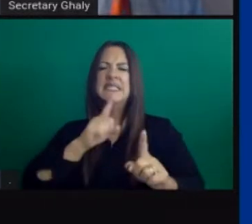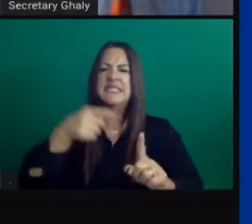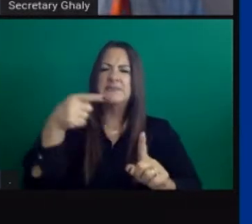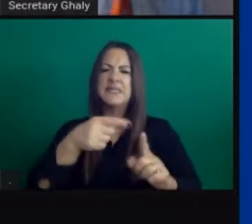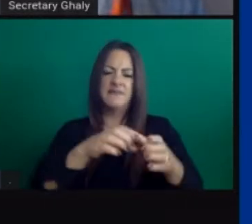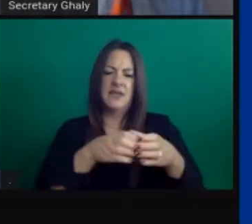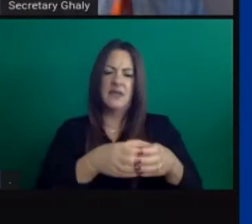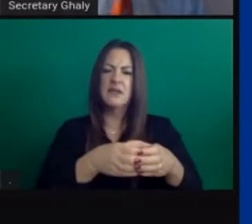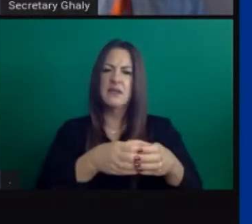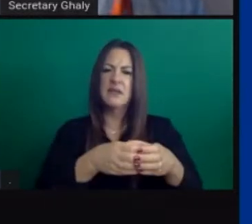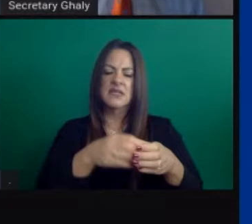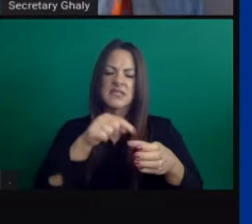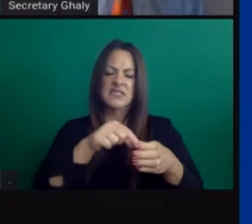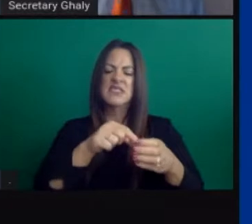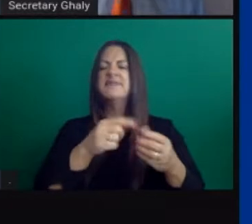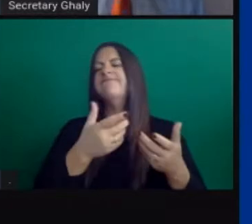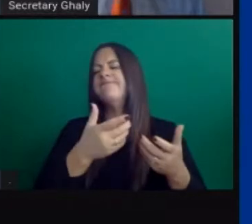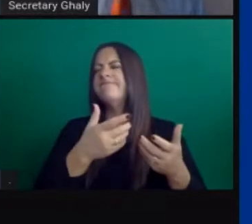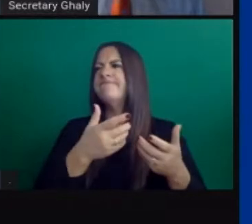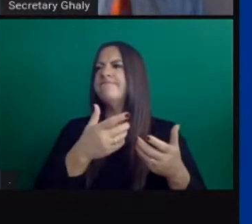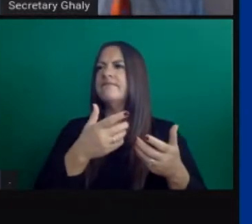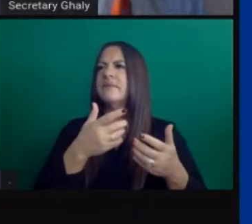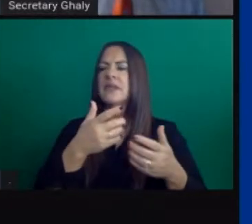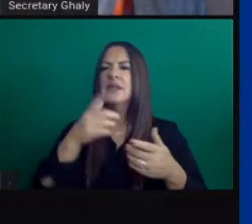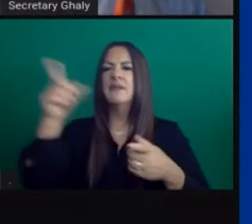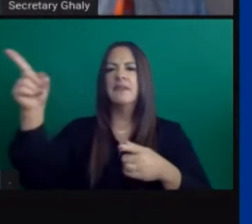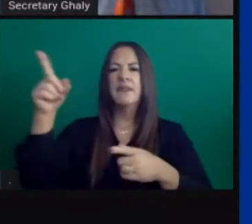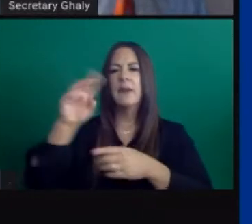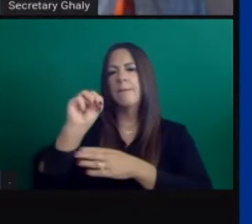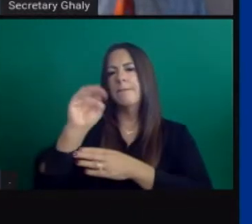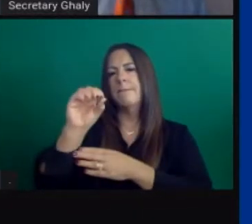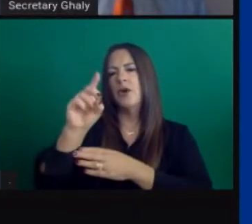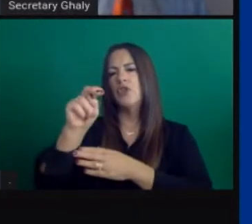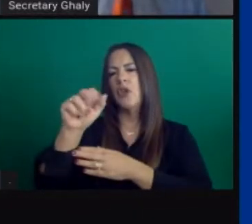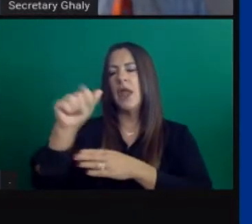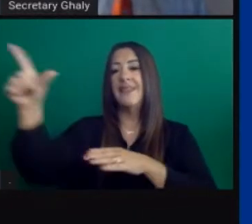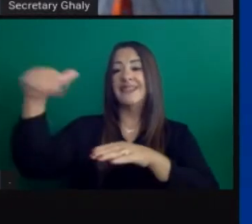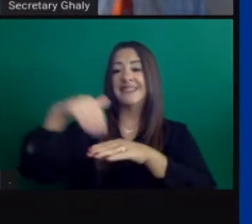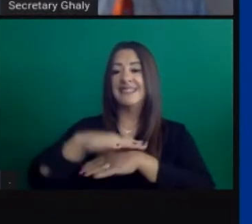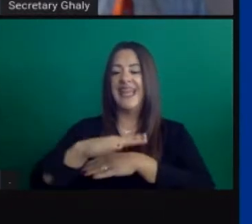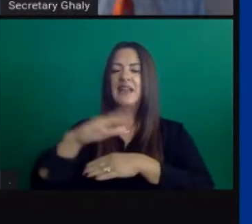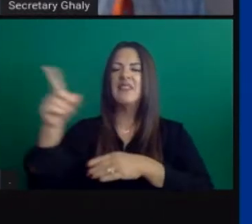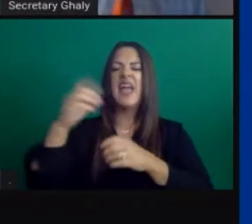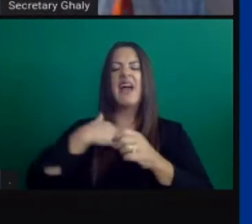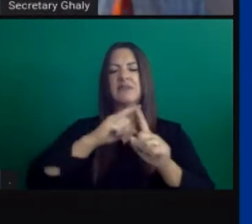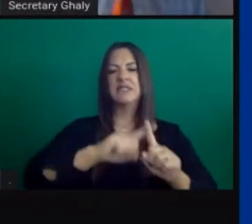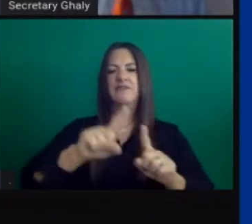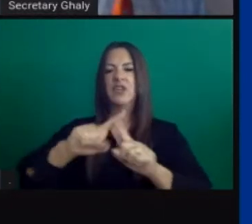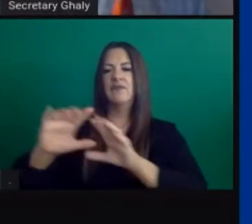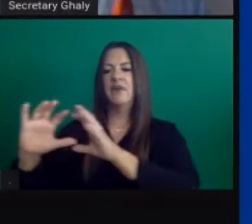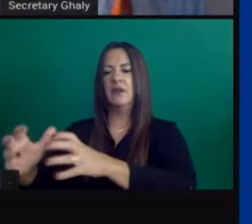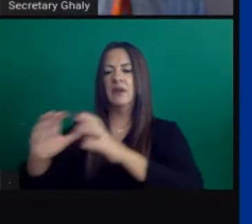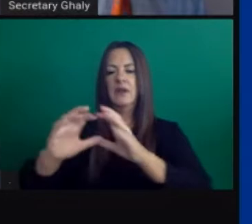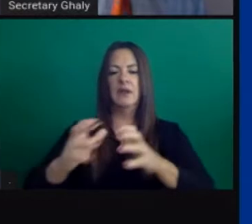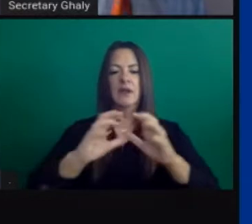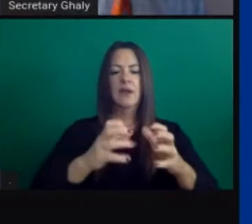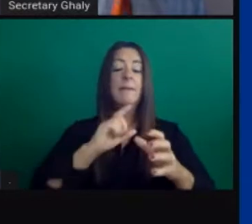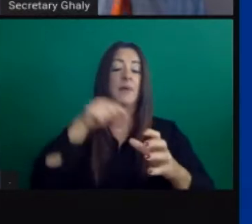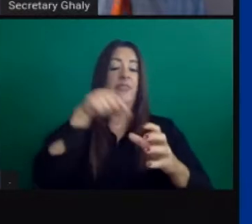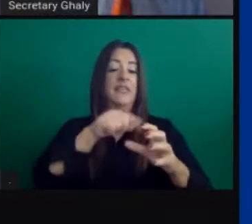a specific shipment of Moderna vaccine. We've been looking at it very, very